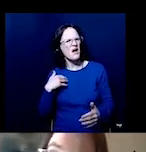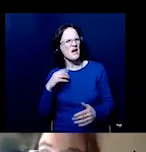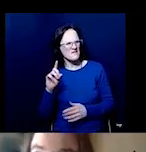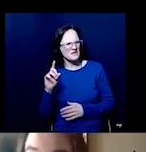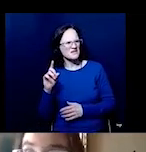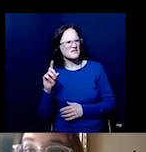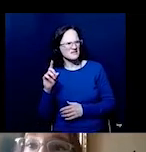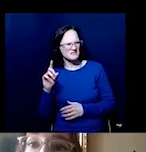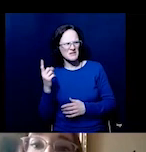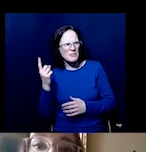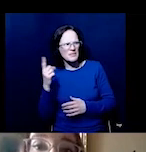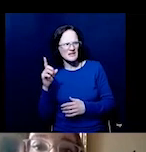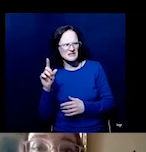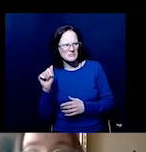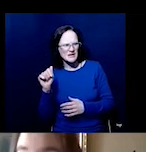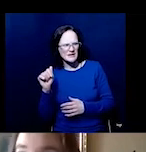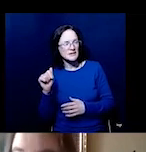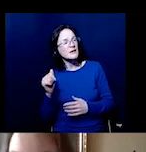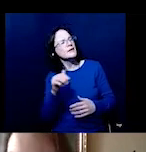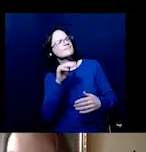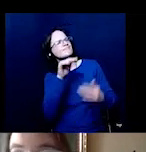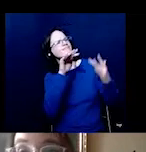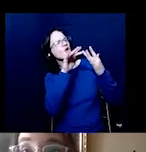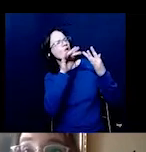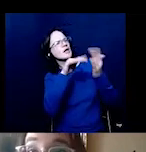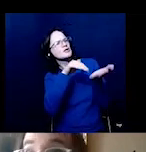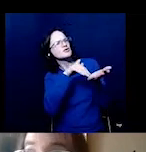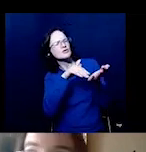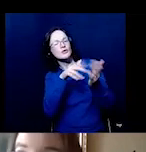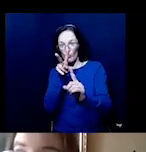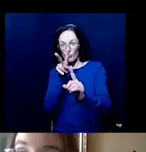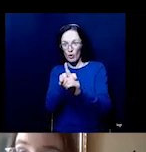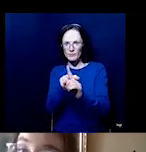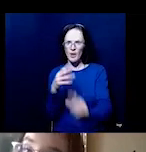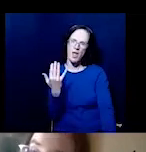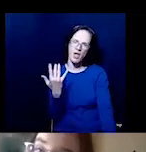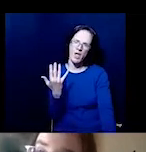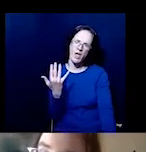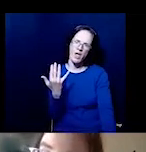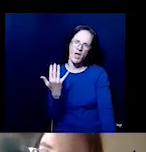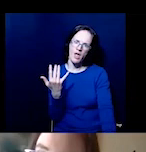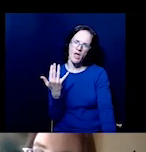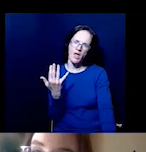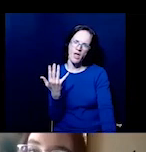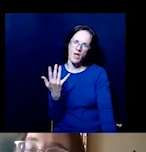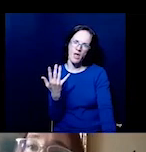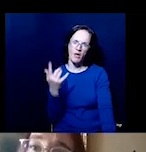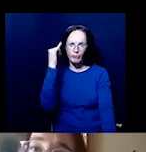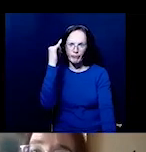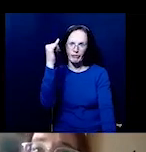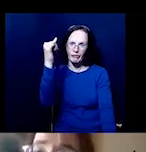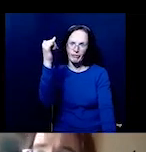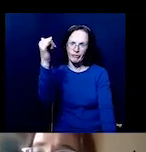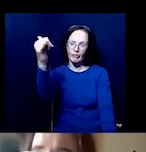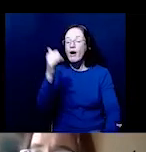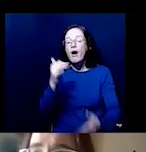very long. And if you don't want to be on the waiting list, you could just pay for a doctor, but not everybody has the money for that. So it makes